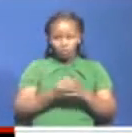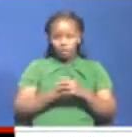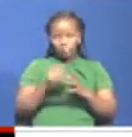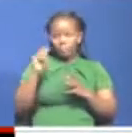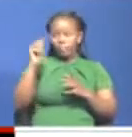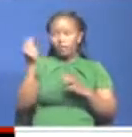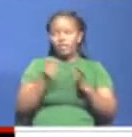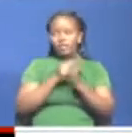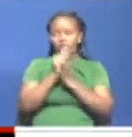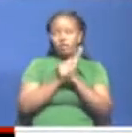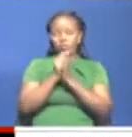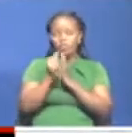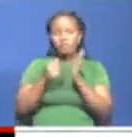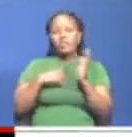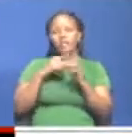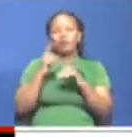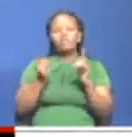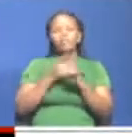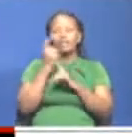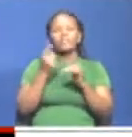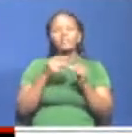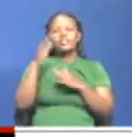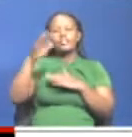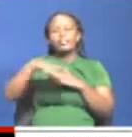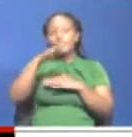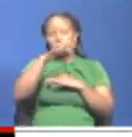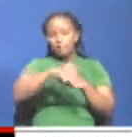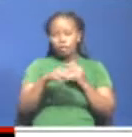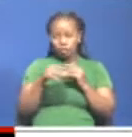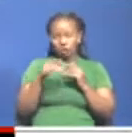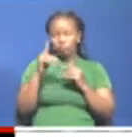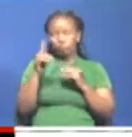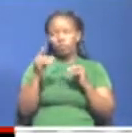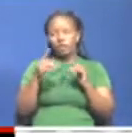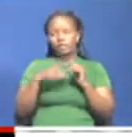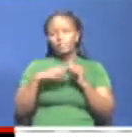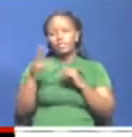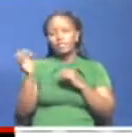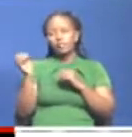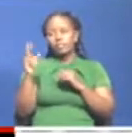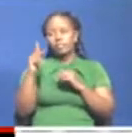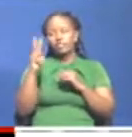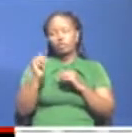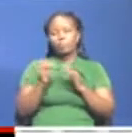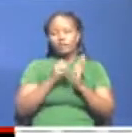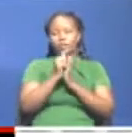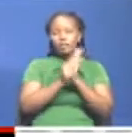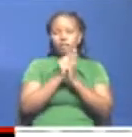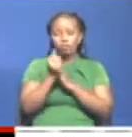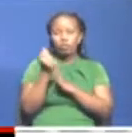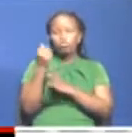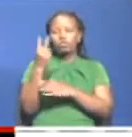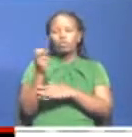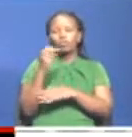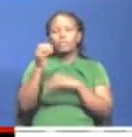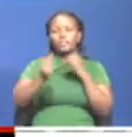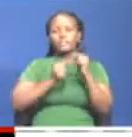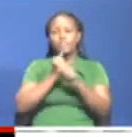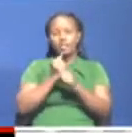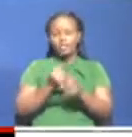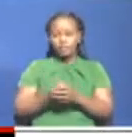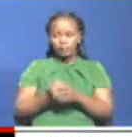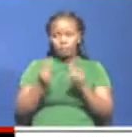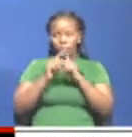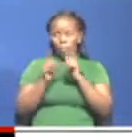rehabilitation of the 127-kilometer rail line 2 decades after the stopped operation. The rail operator has